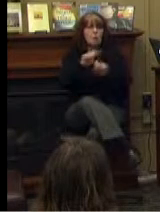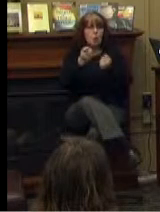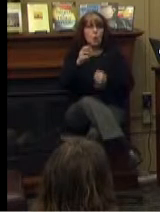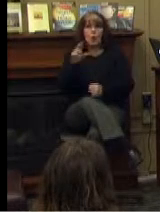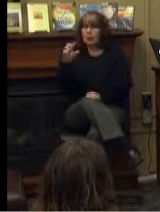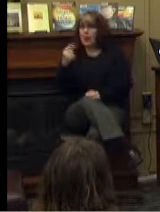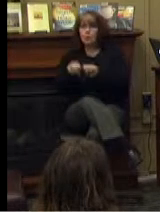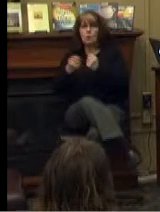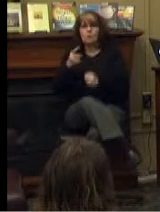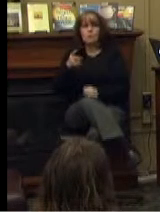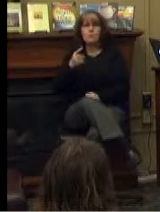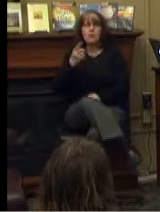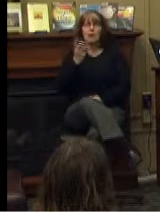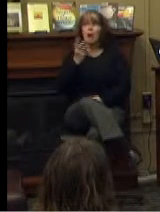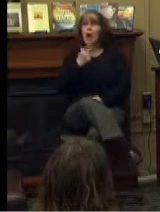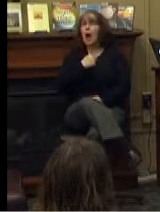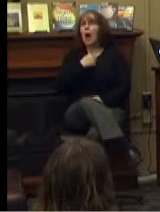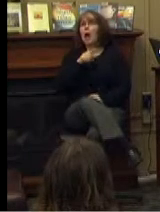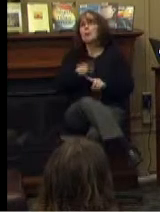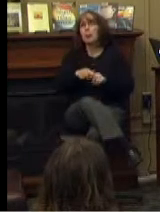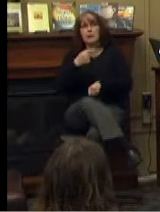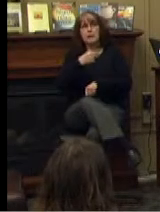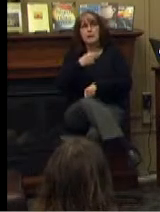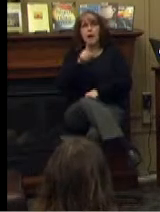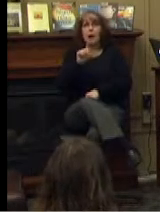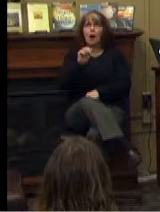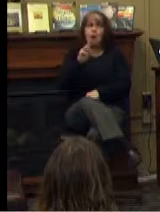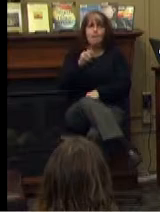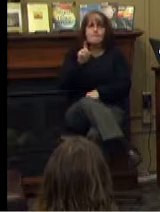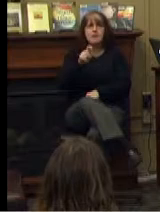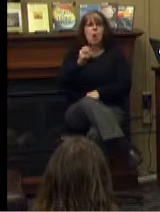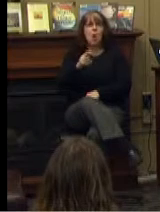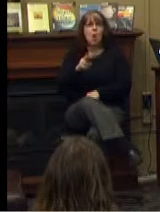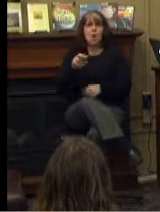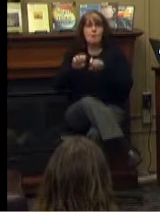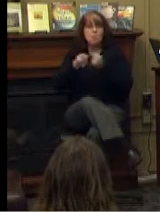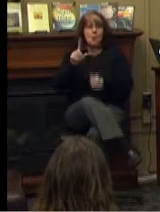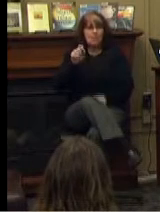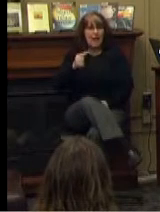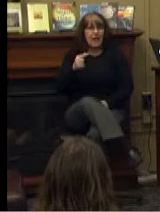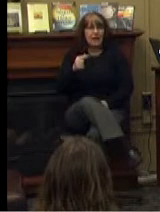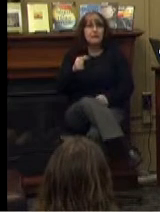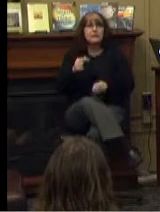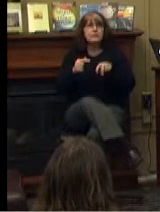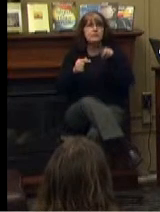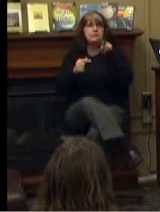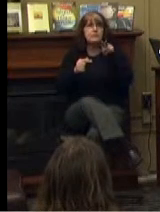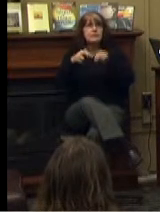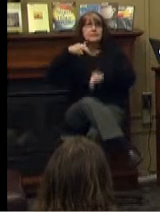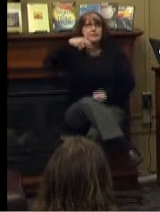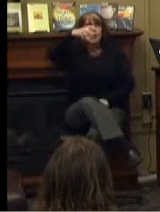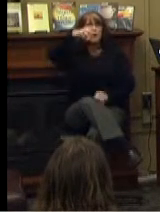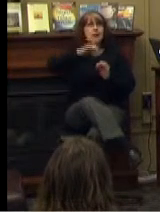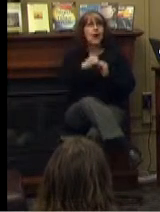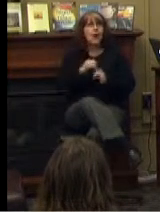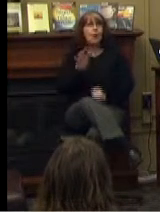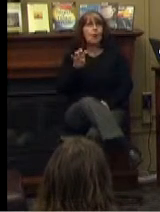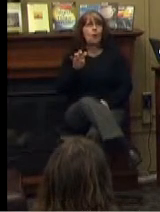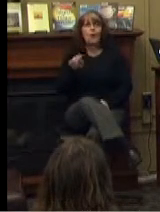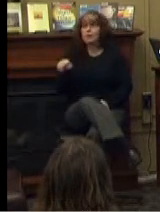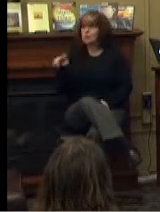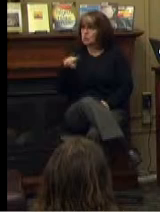that arm, right? Or how do I get up? How do I navigate these stairs? So these are the things that you either